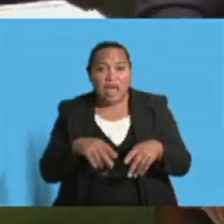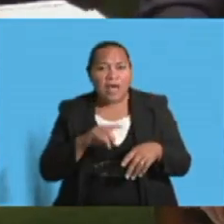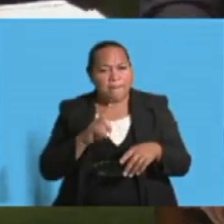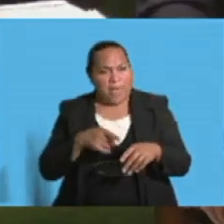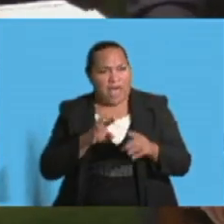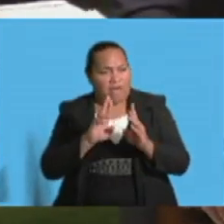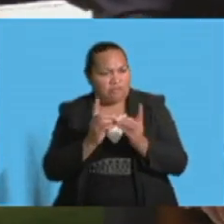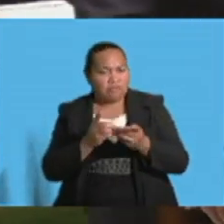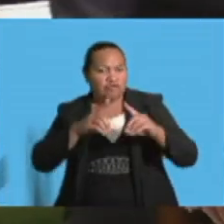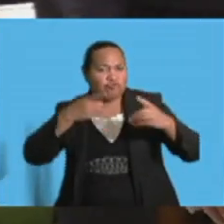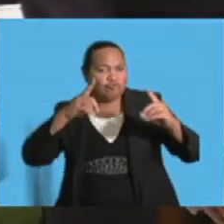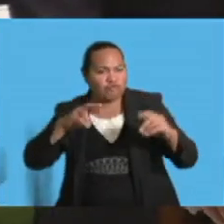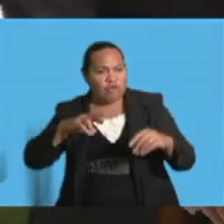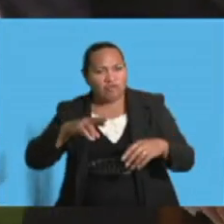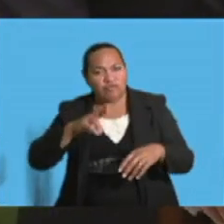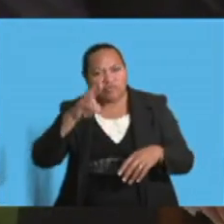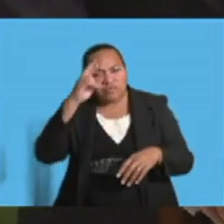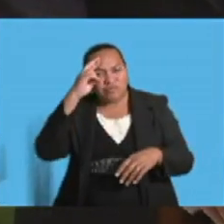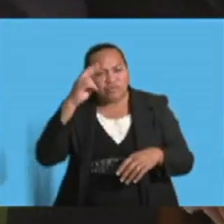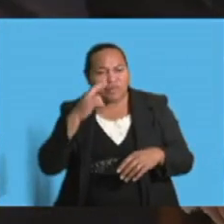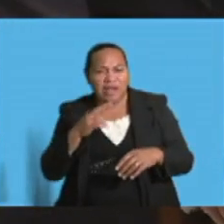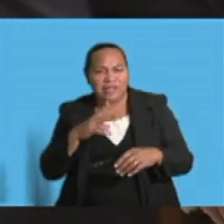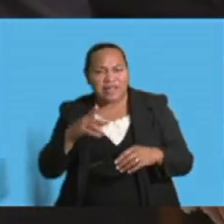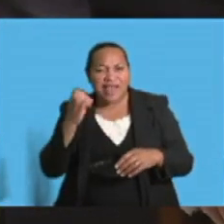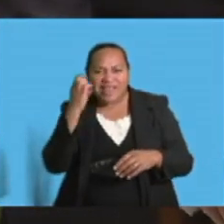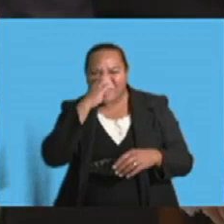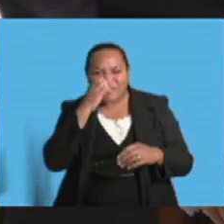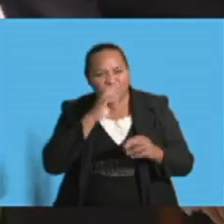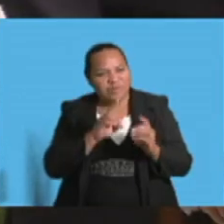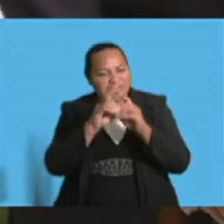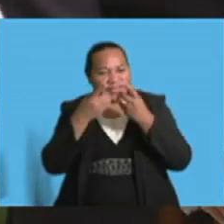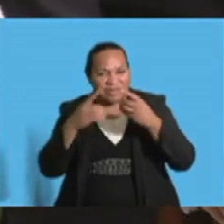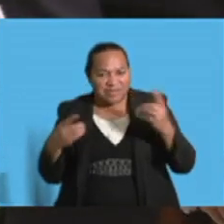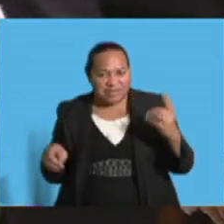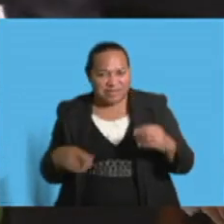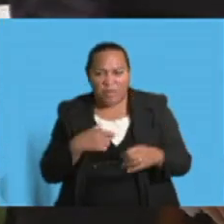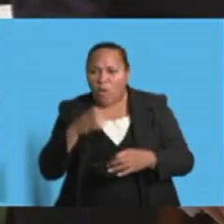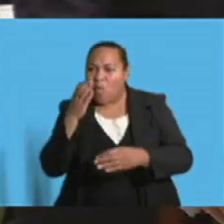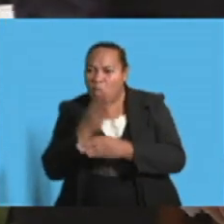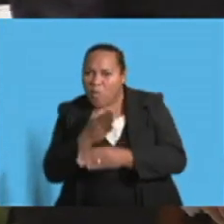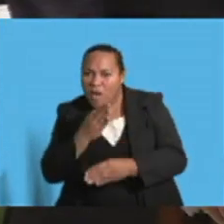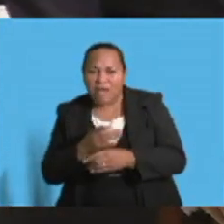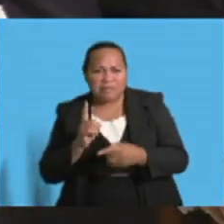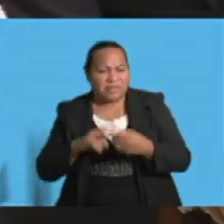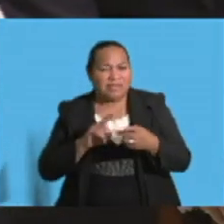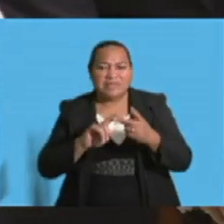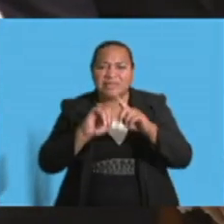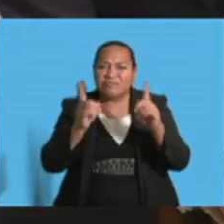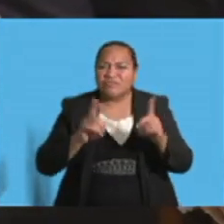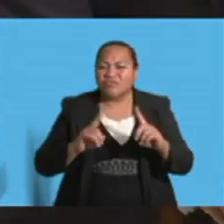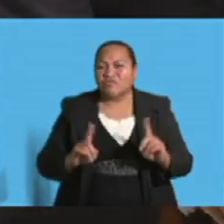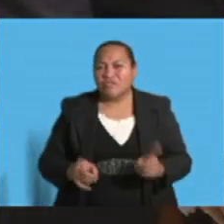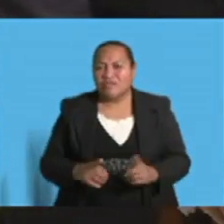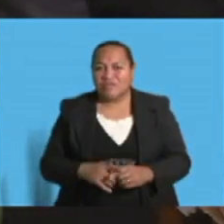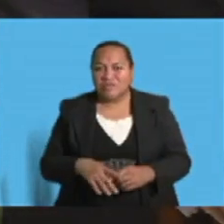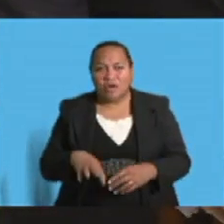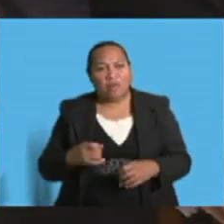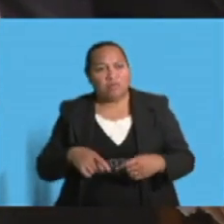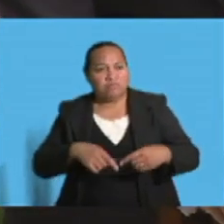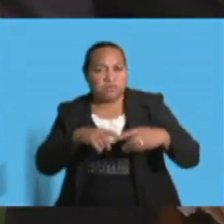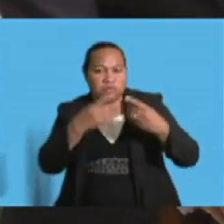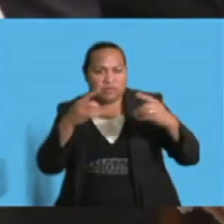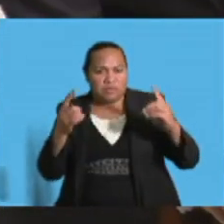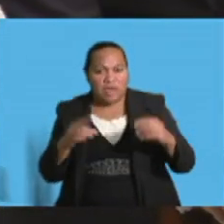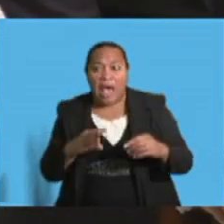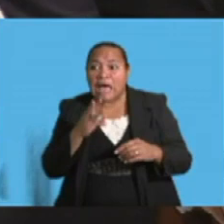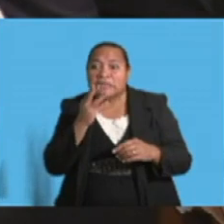administrative and political level. Jobs, promotions, etc. were done on a racial basis. We had quota systems, Madam Speaker. Certain jobs were taboo for